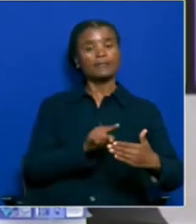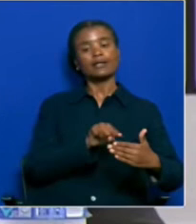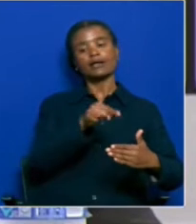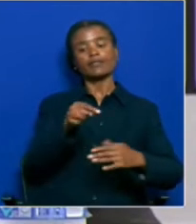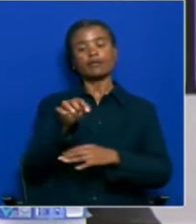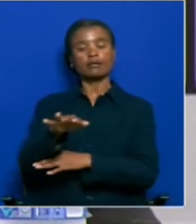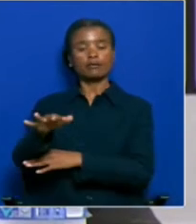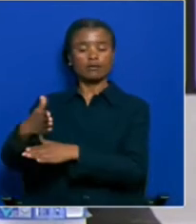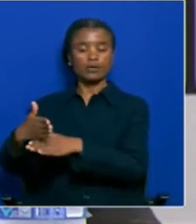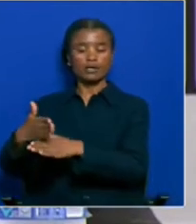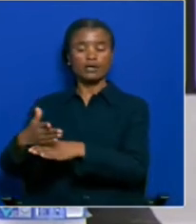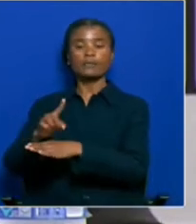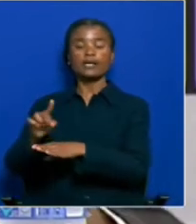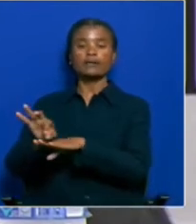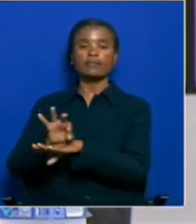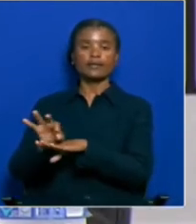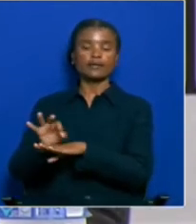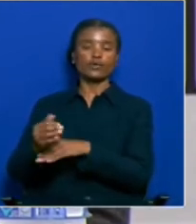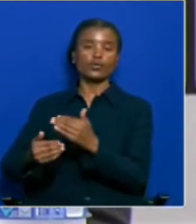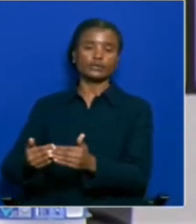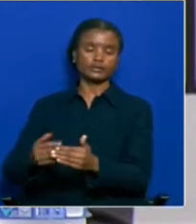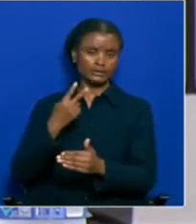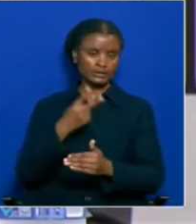That's 7.2.8, do you see?